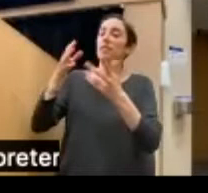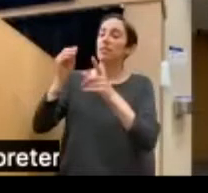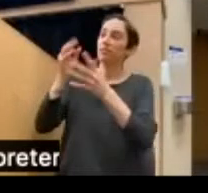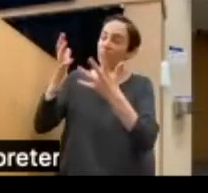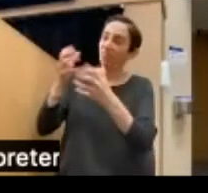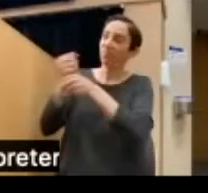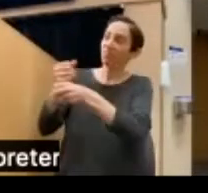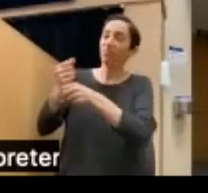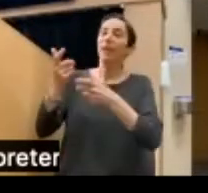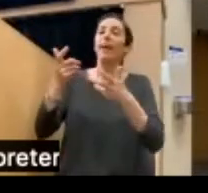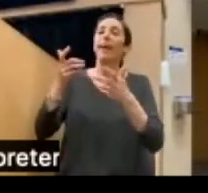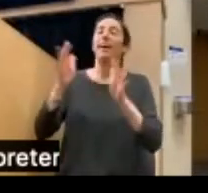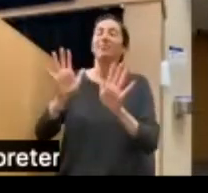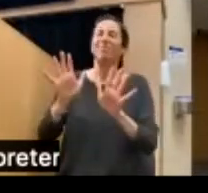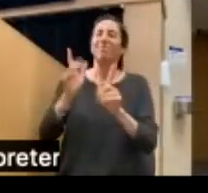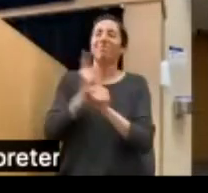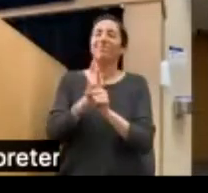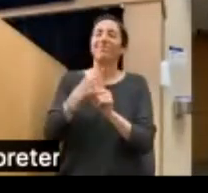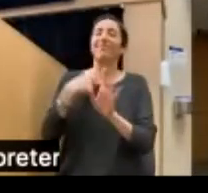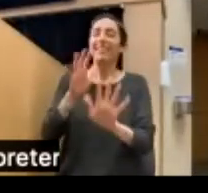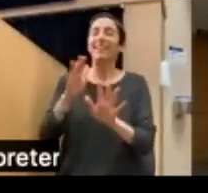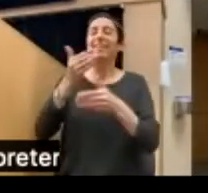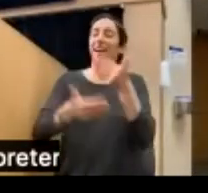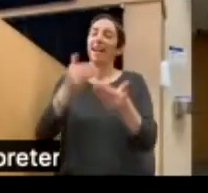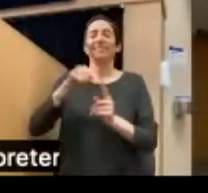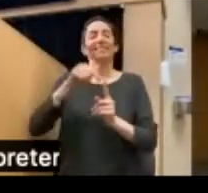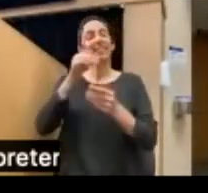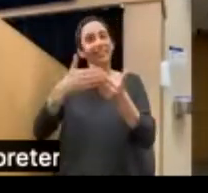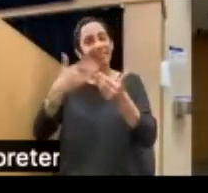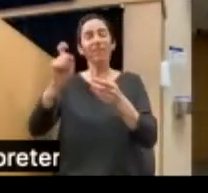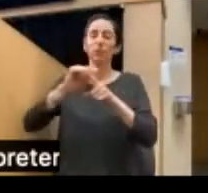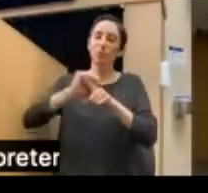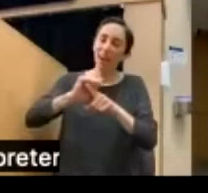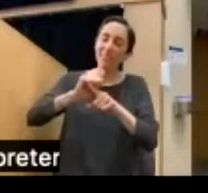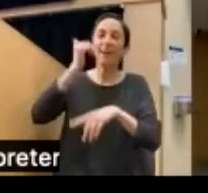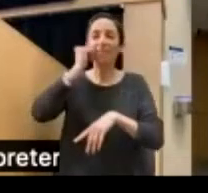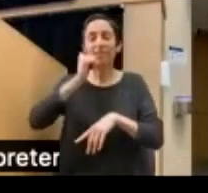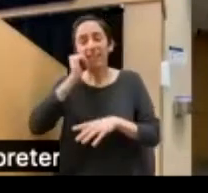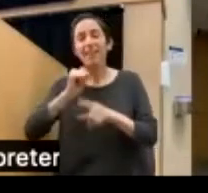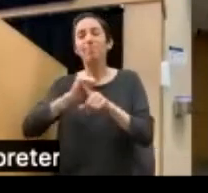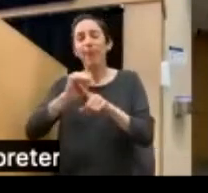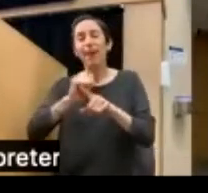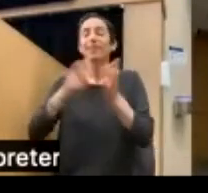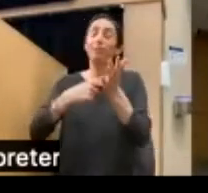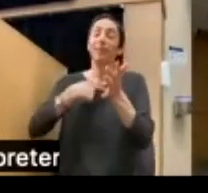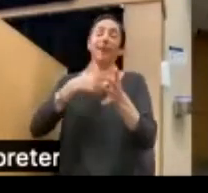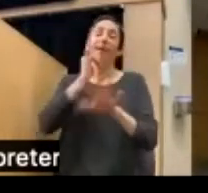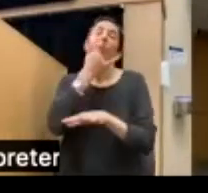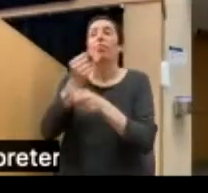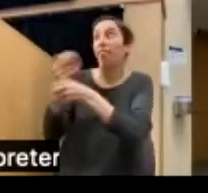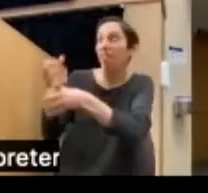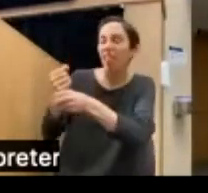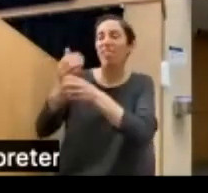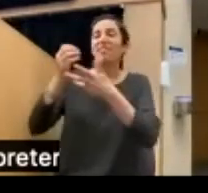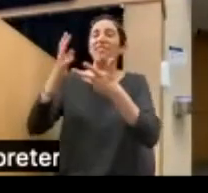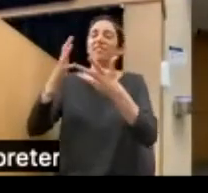that kindness is a practice and it's something that we work at every single day. And I know in all the different roles that you all fill, you're doing it in